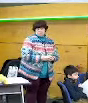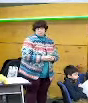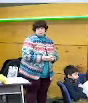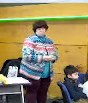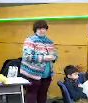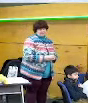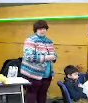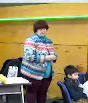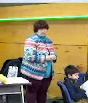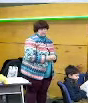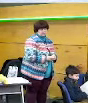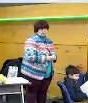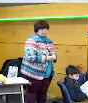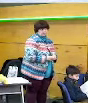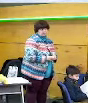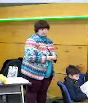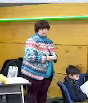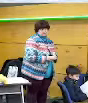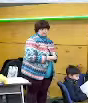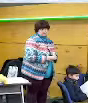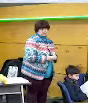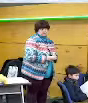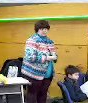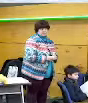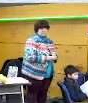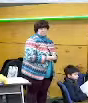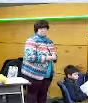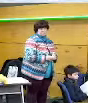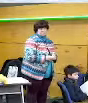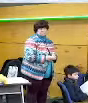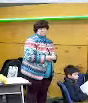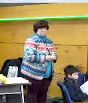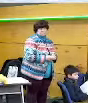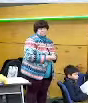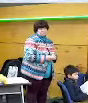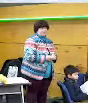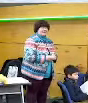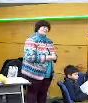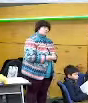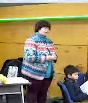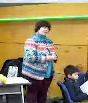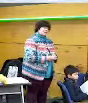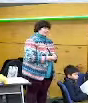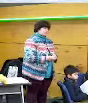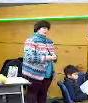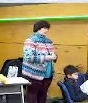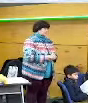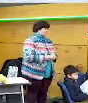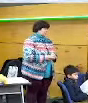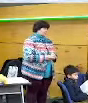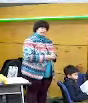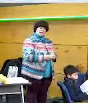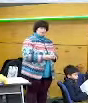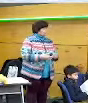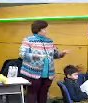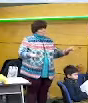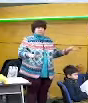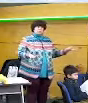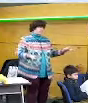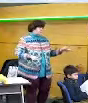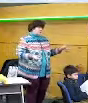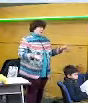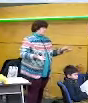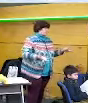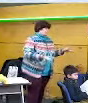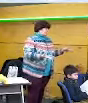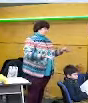Using maybe your imagination? Yeah. Because, I don't know, I've had a lot of dogs in my life, and I don't know any